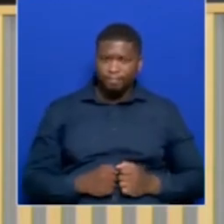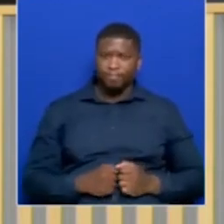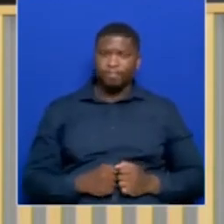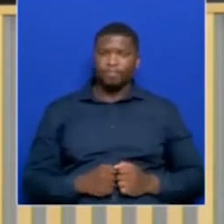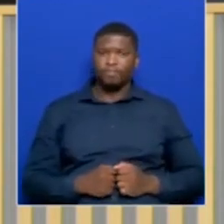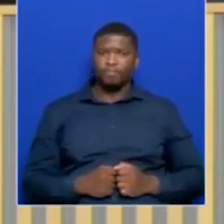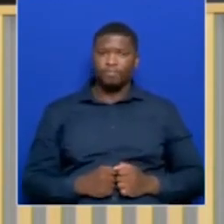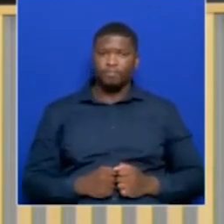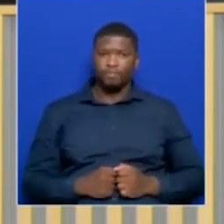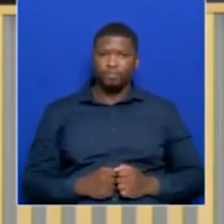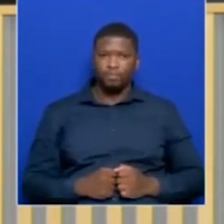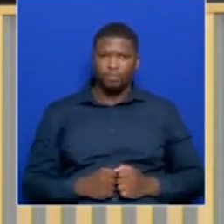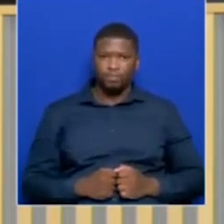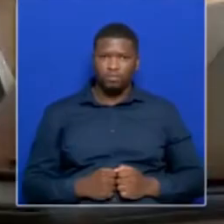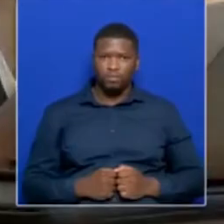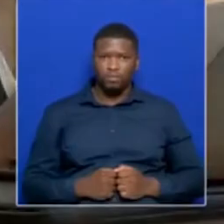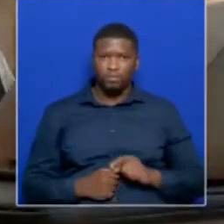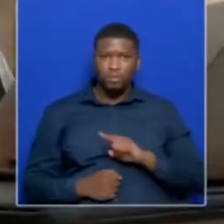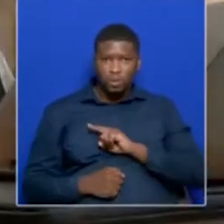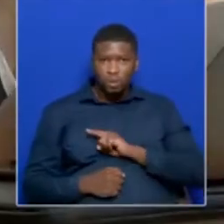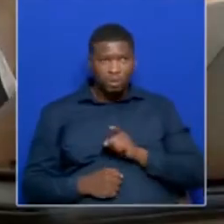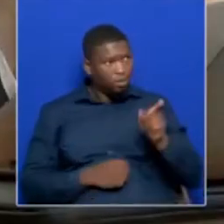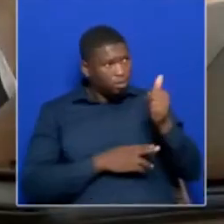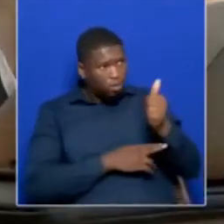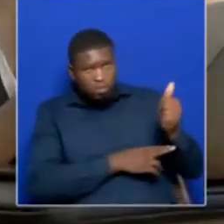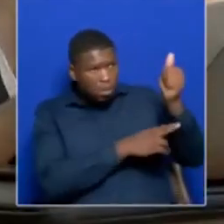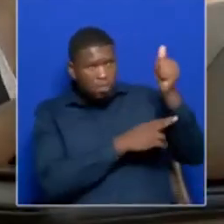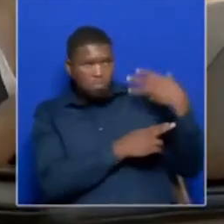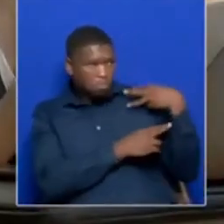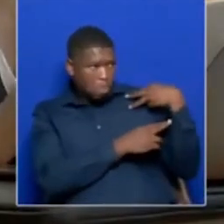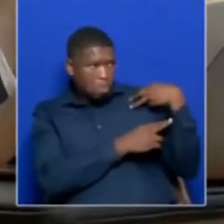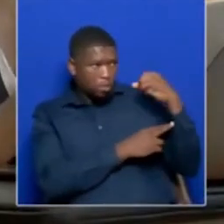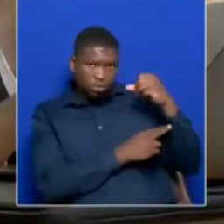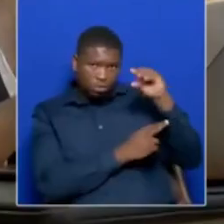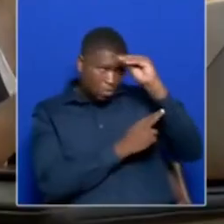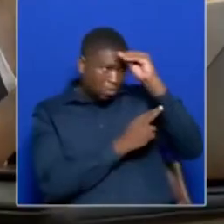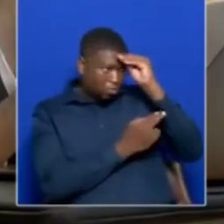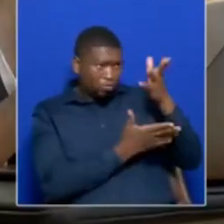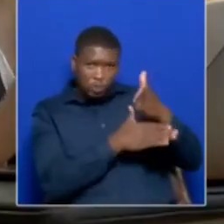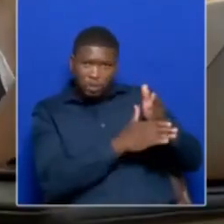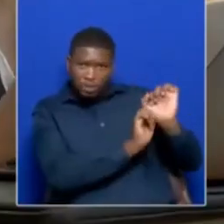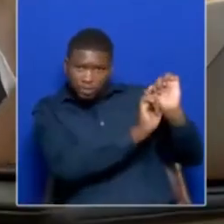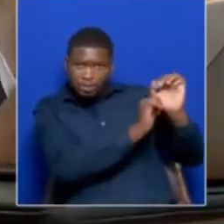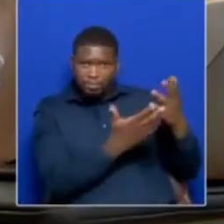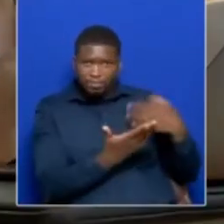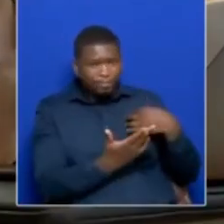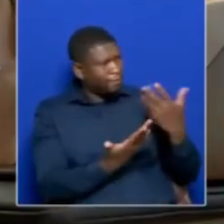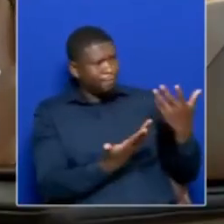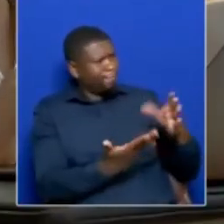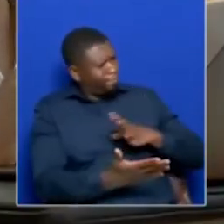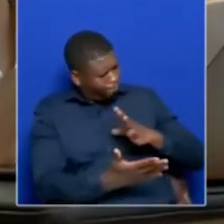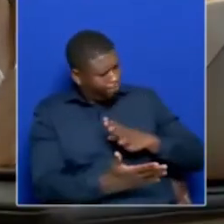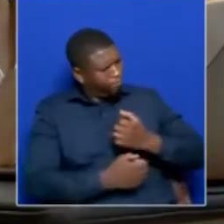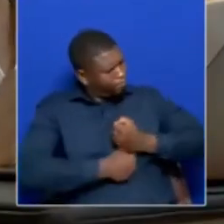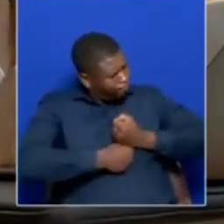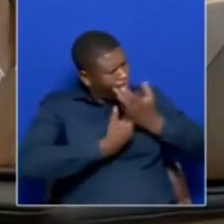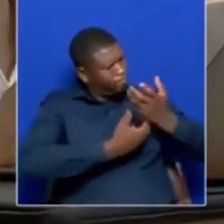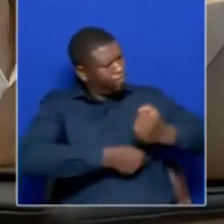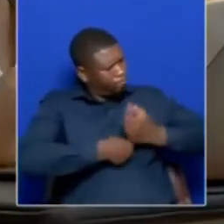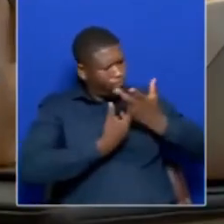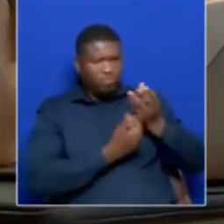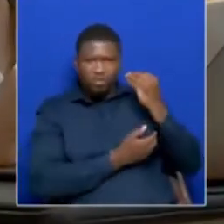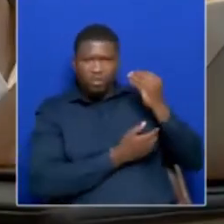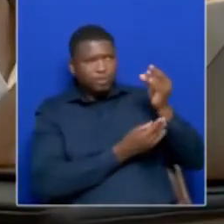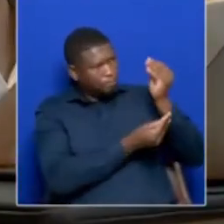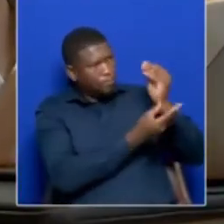Because he was a minister of police at the time. So I saw no problem to share the information with him.